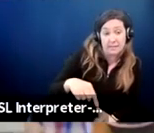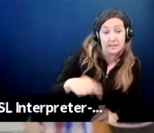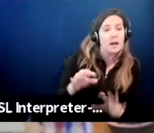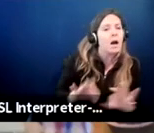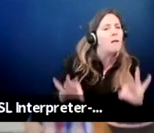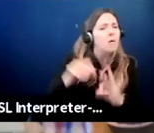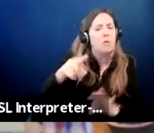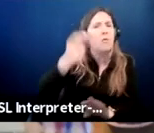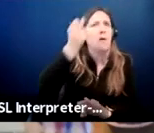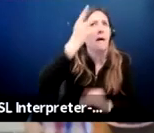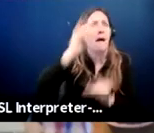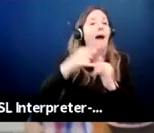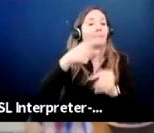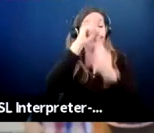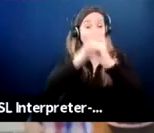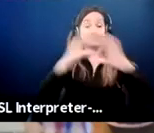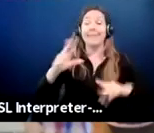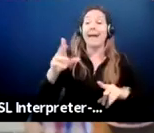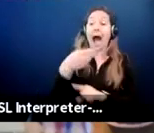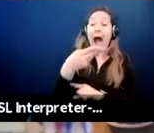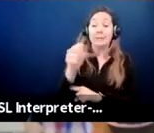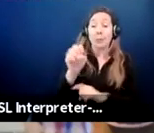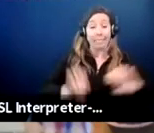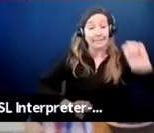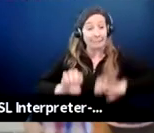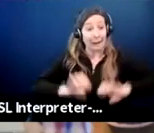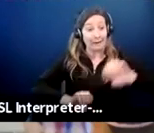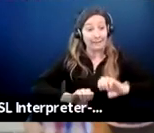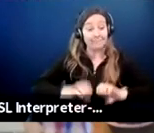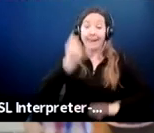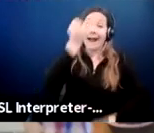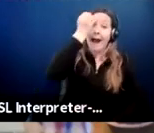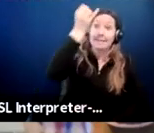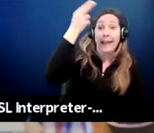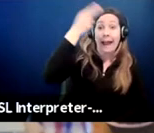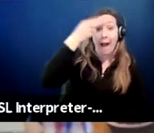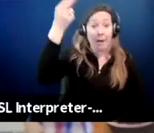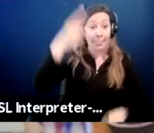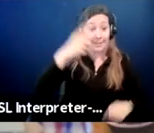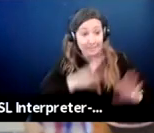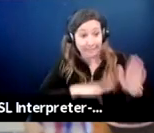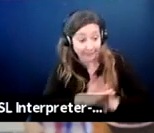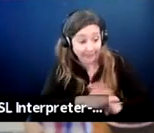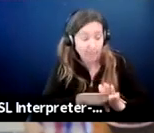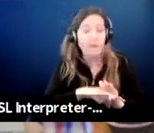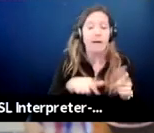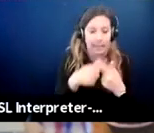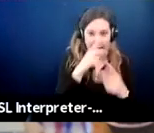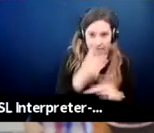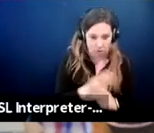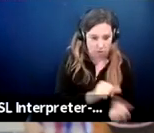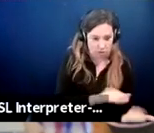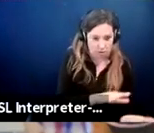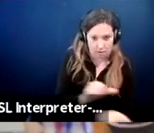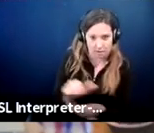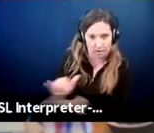of is think of a high school experiment. You have an idea, you develop a hypothesis, and you go through the methods. The CRA